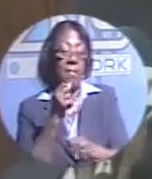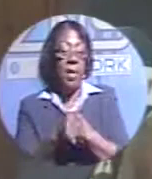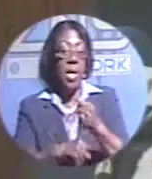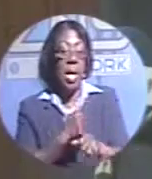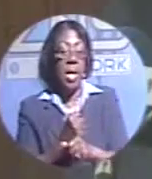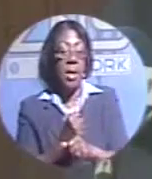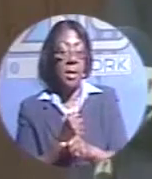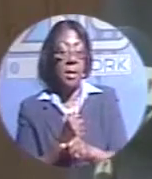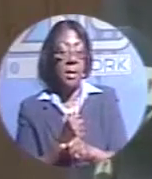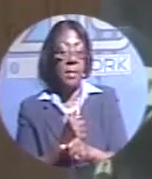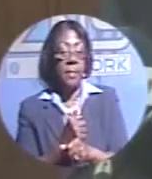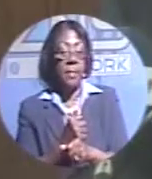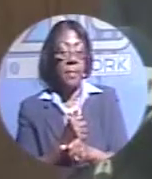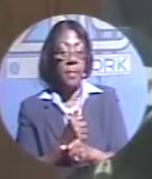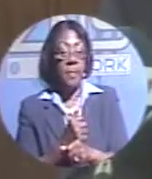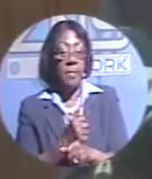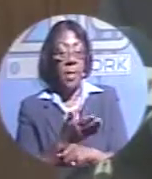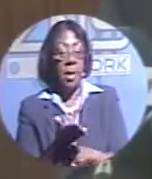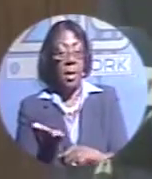years,